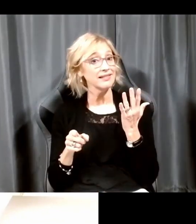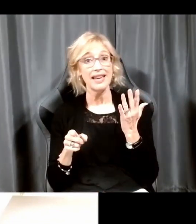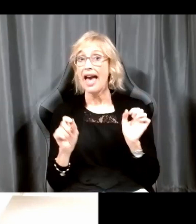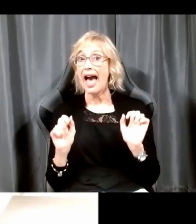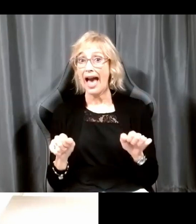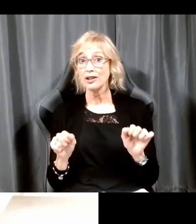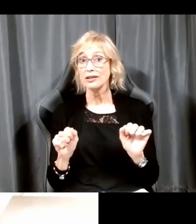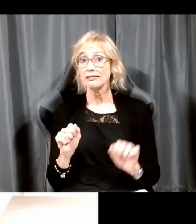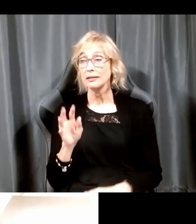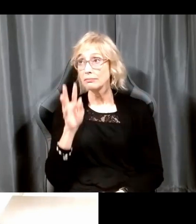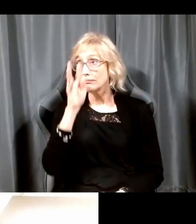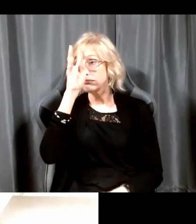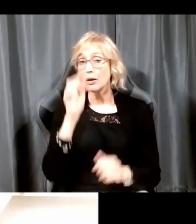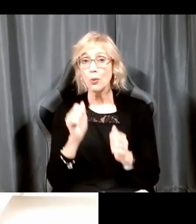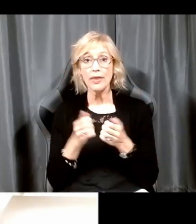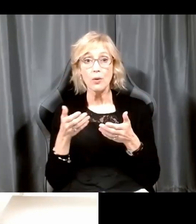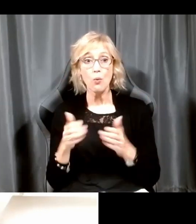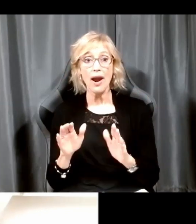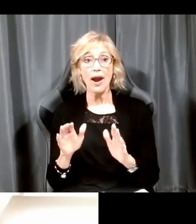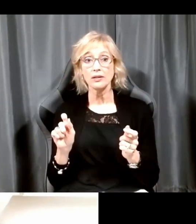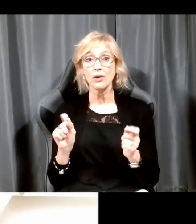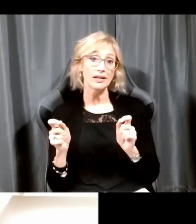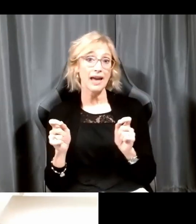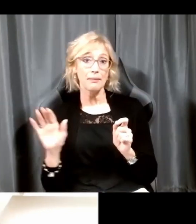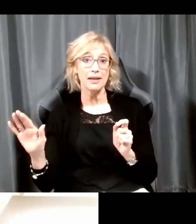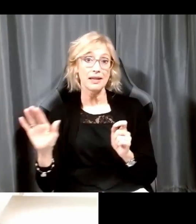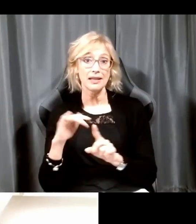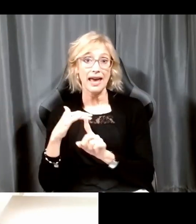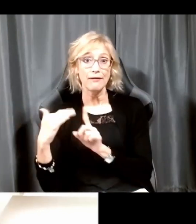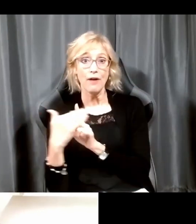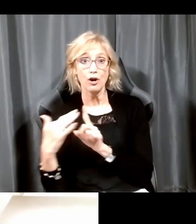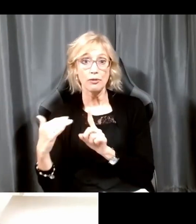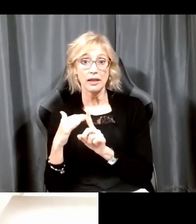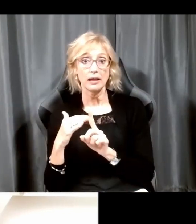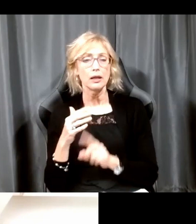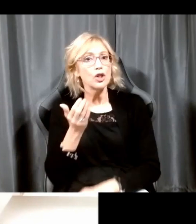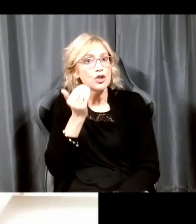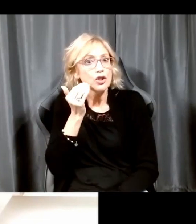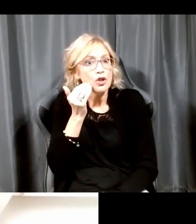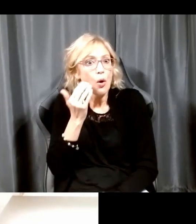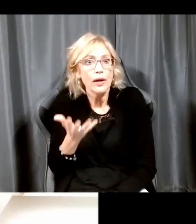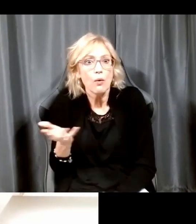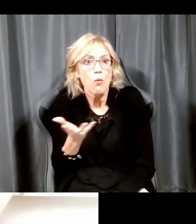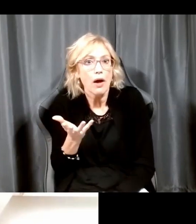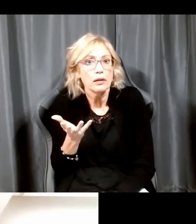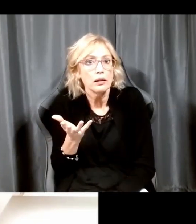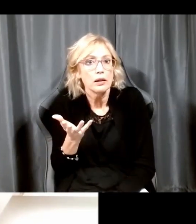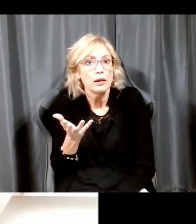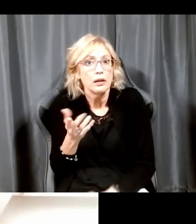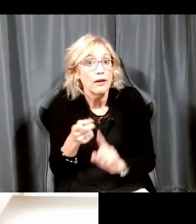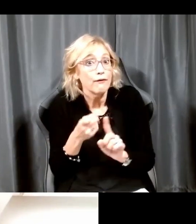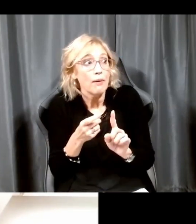actually come up with ways to adapt his environment. You can come up just knowing what it is out of those